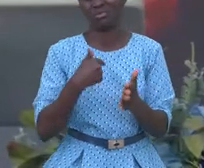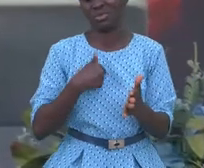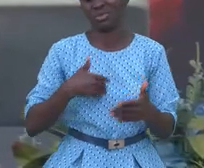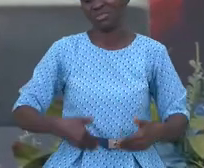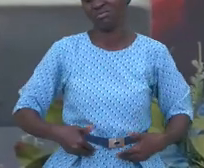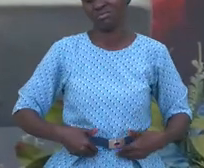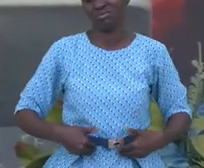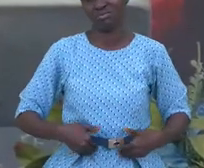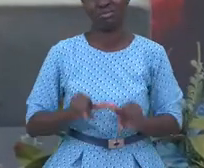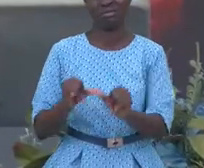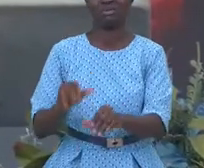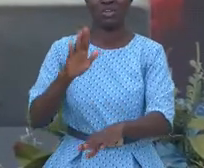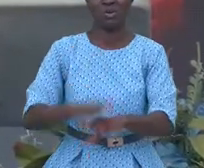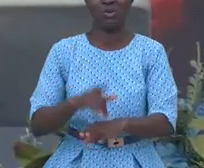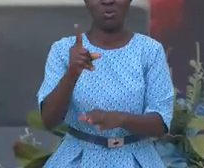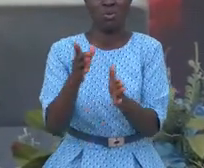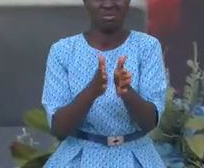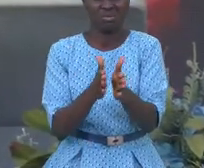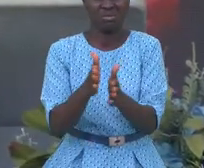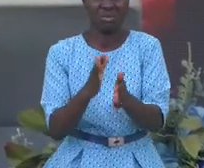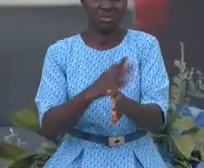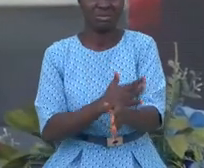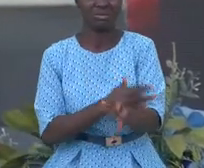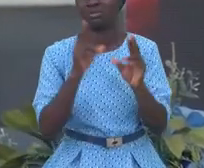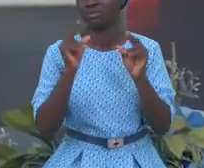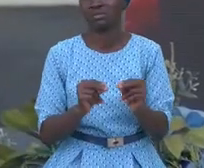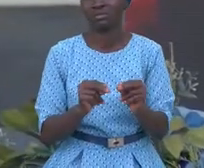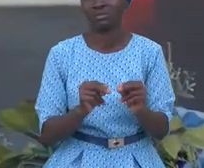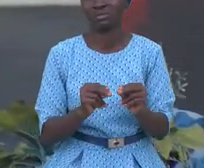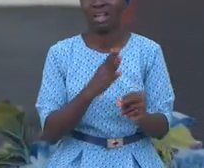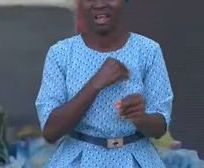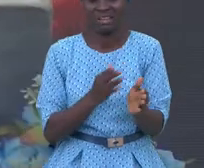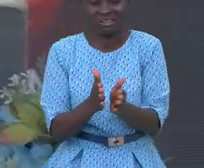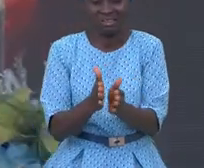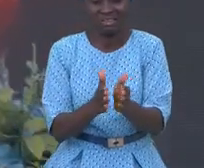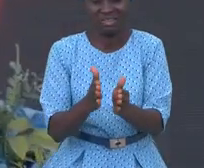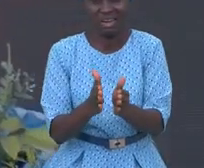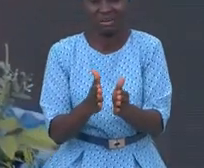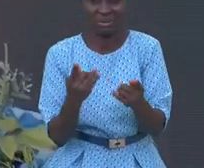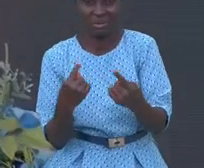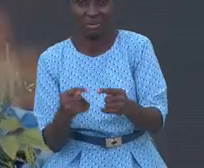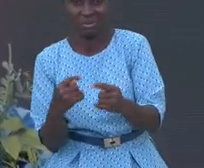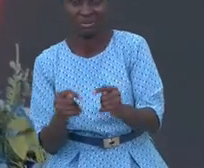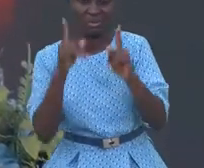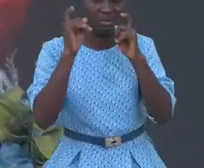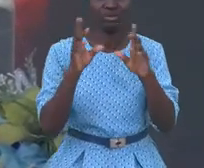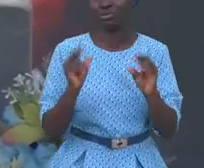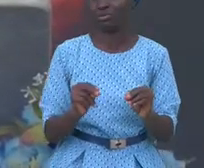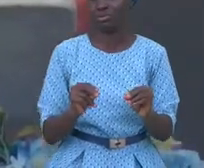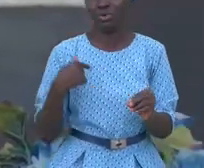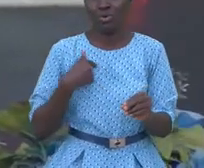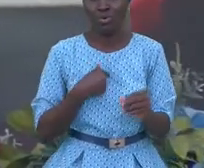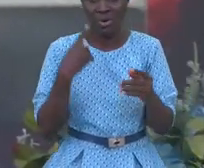narrow scene and one narrow subject and narrow endeavor. We explore, and